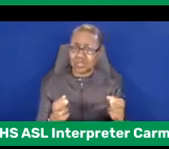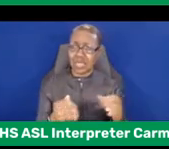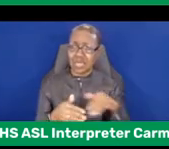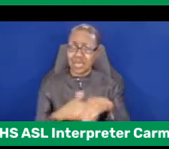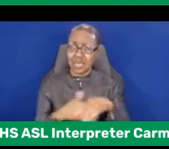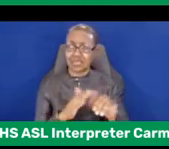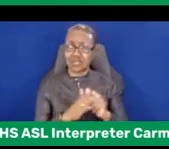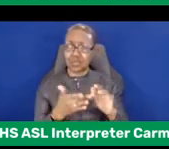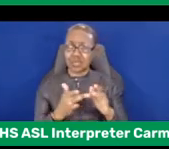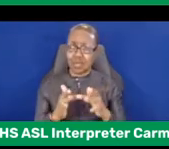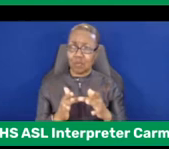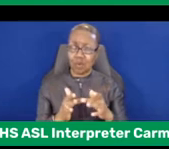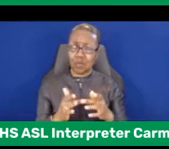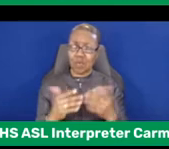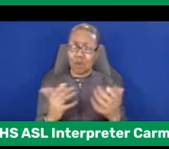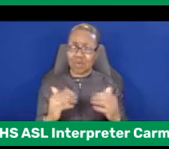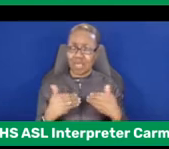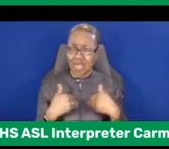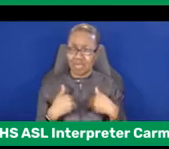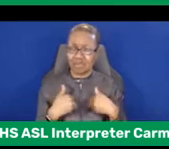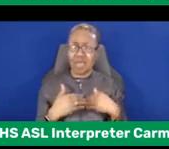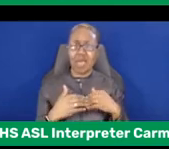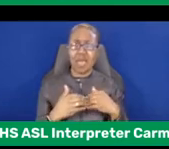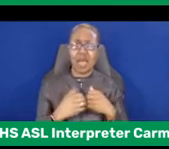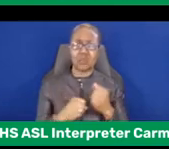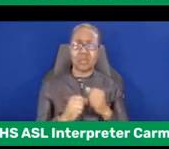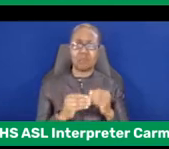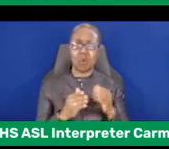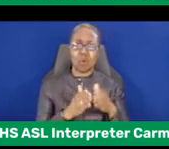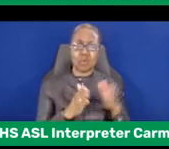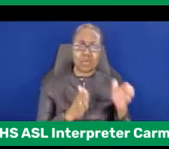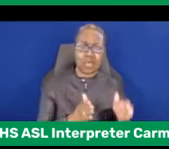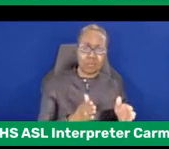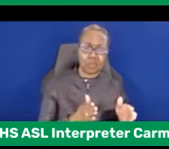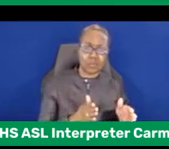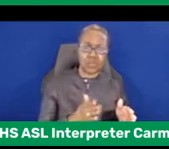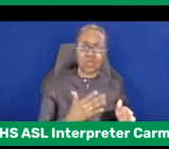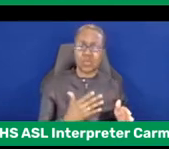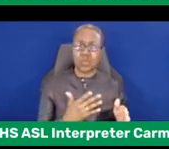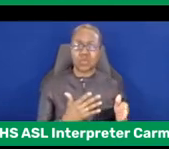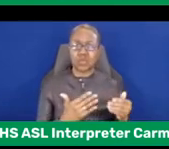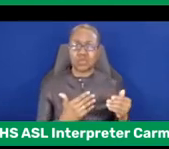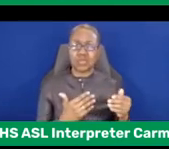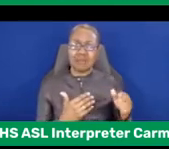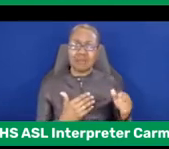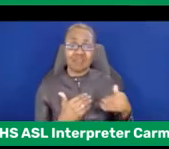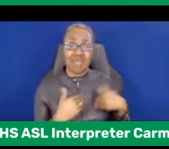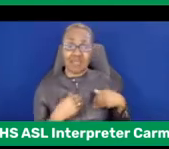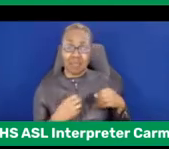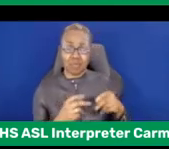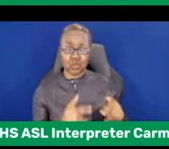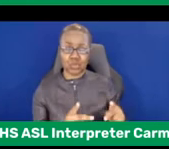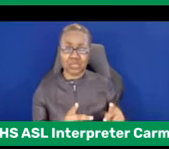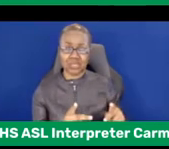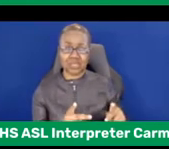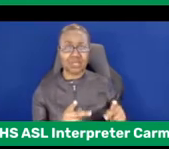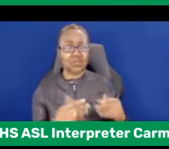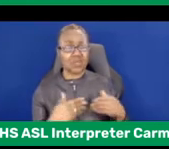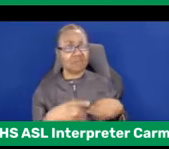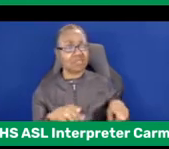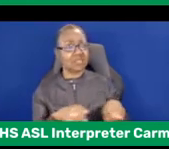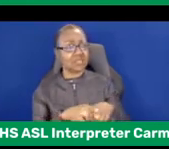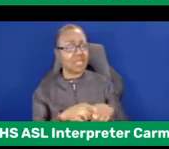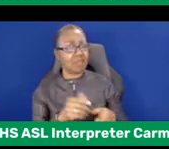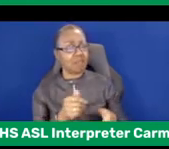we have? And how do we get more neighbors that maybe haven't had the opportunity to have that same agency and